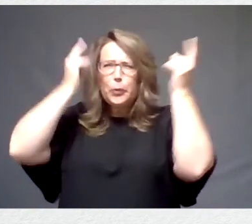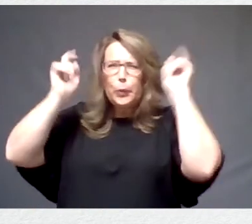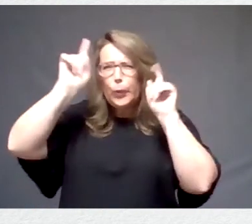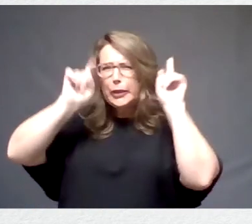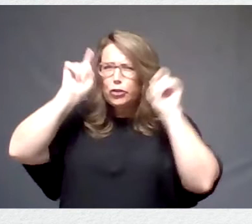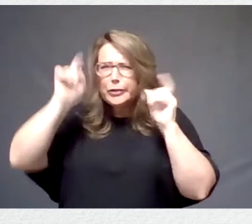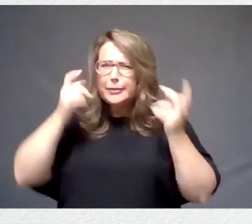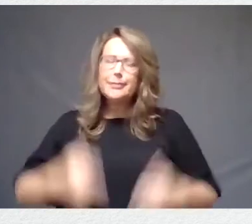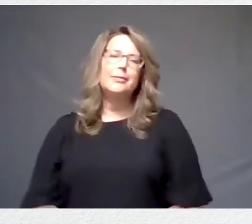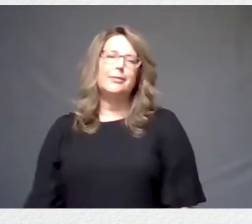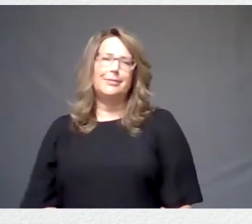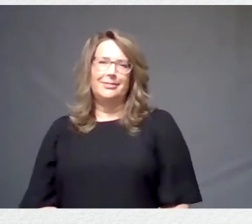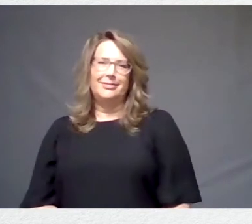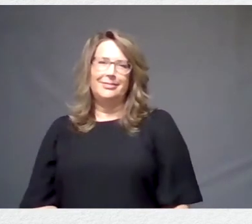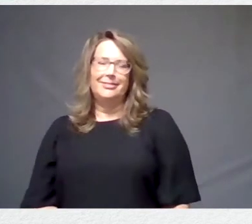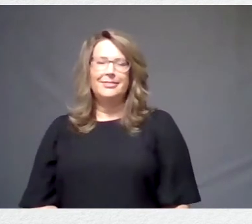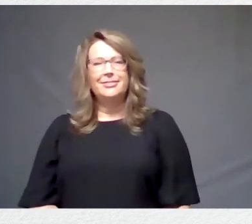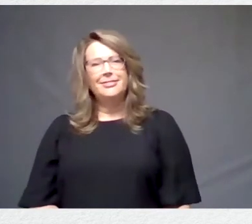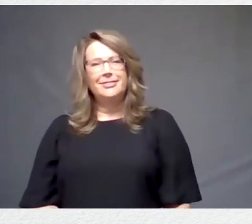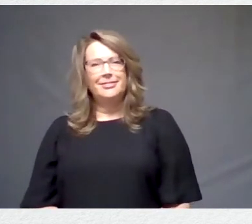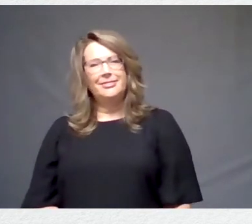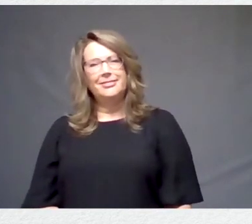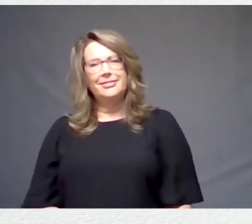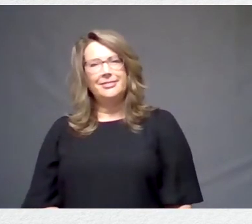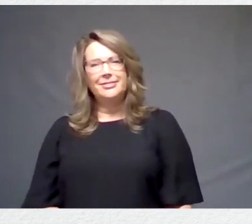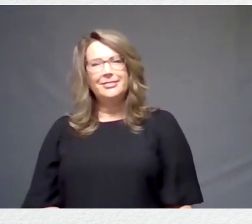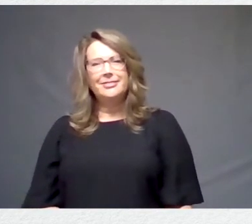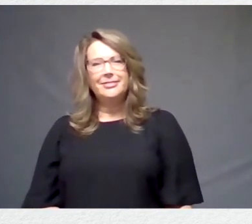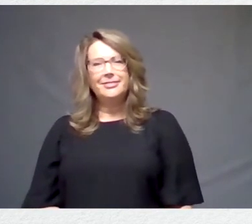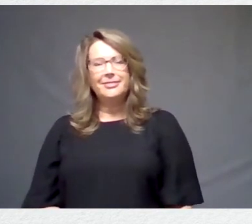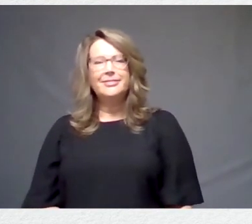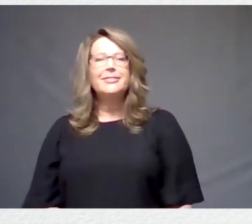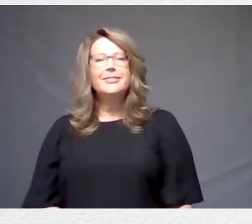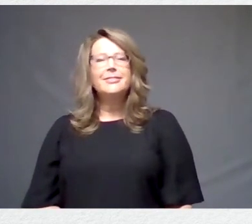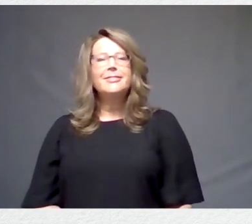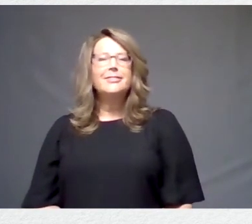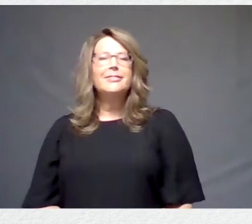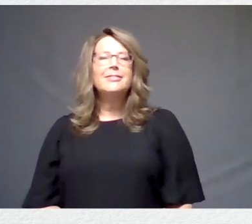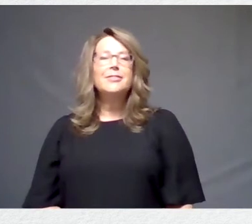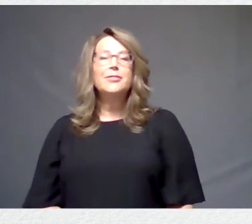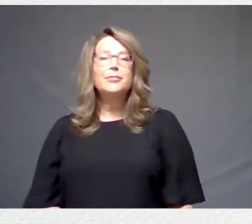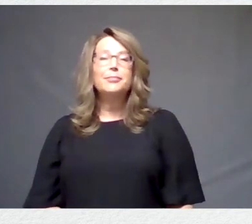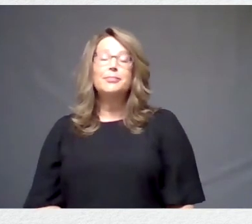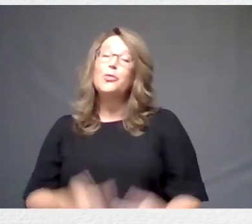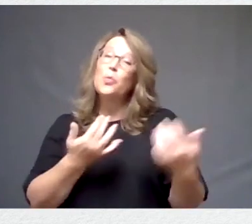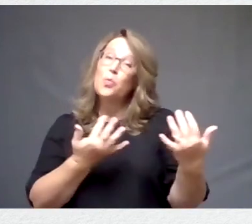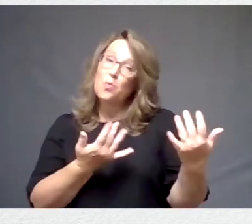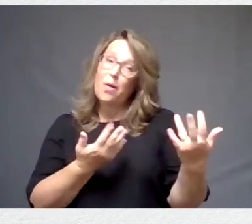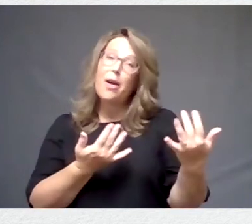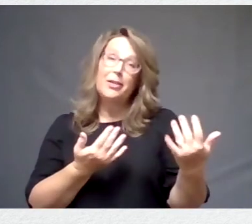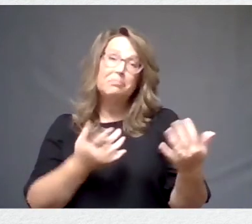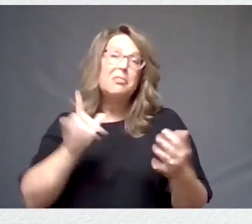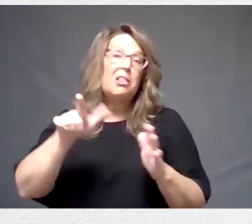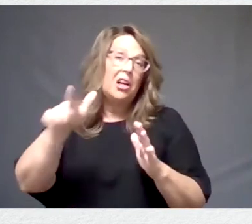También es posible que aún no hables, aunque tu cabeza esté llena de muchas preguntas. Be patient. You'll learn how to